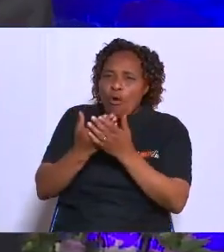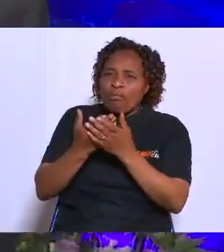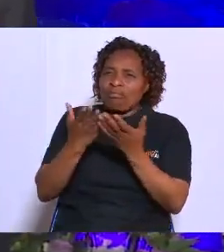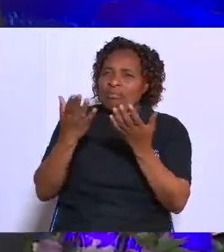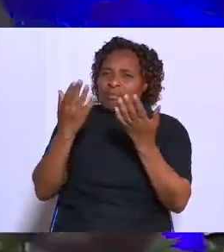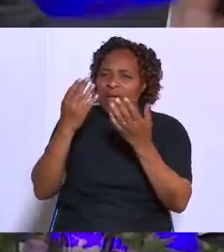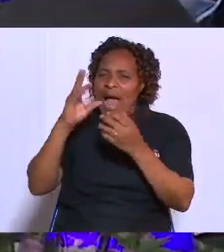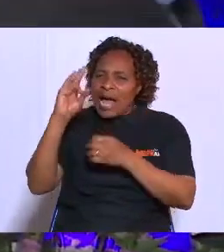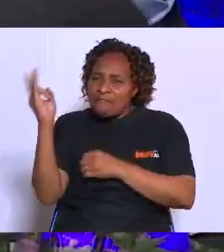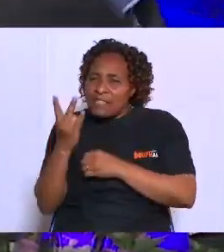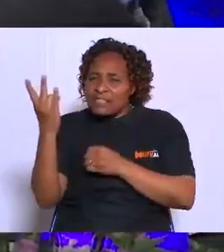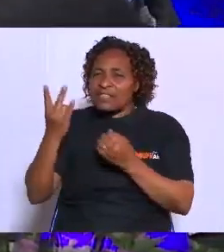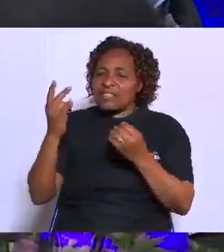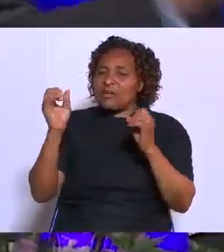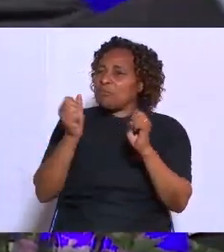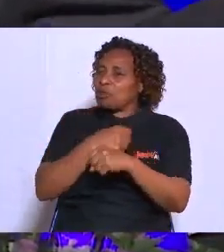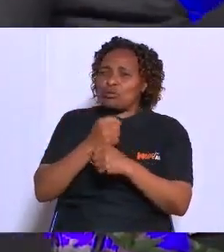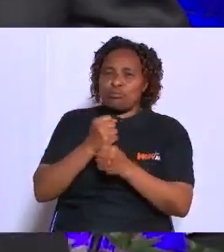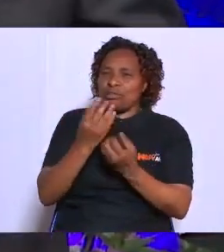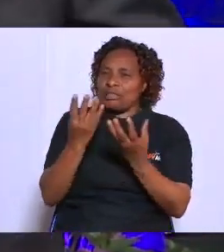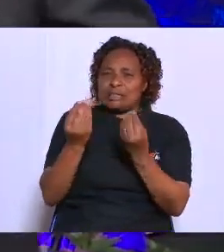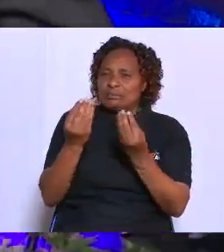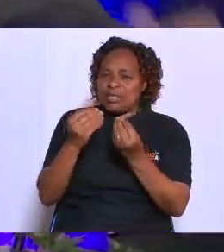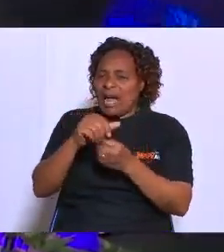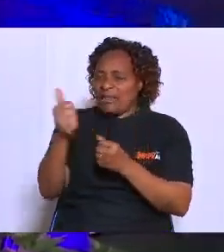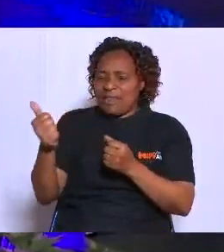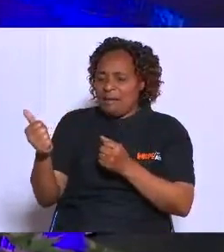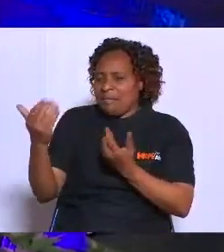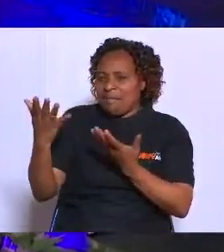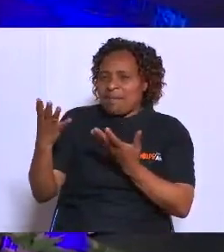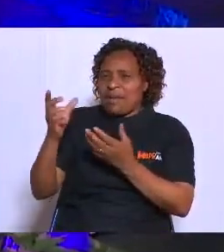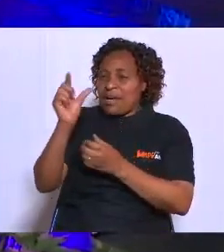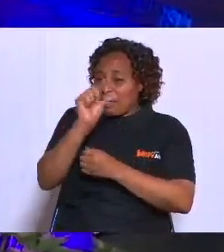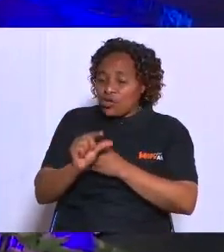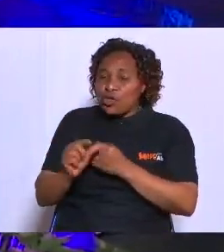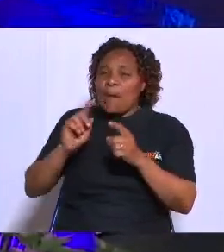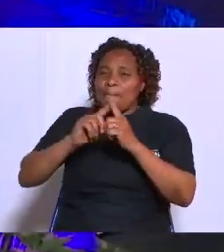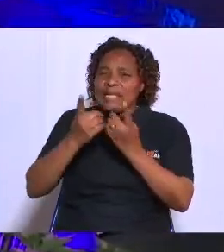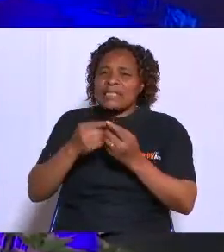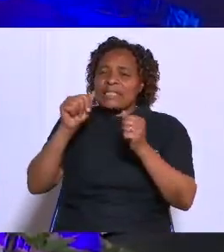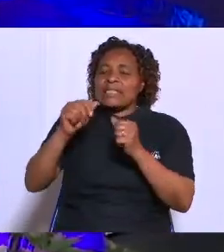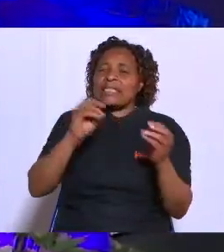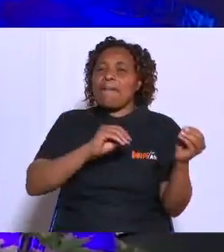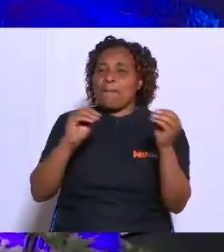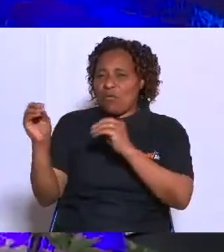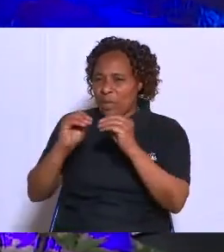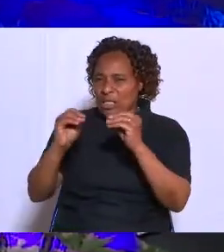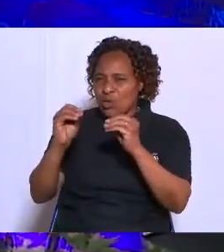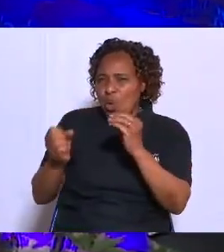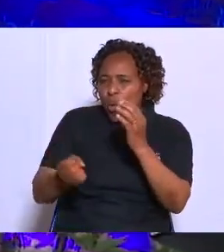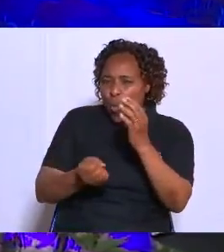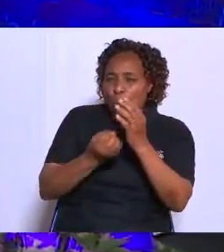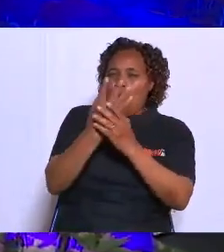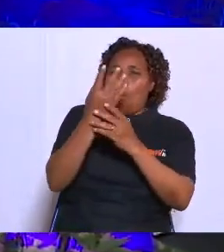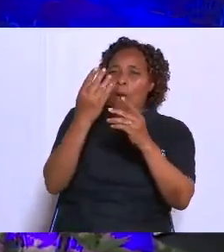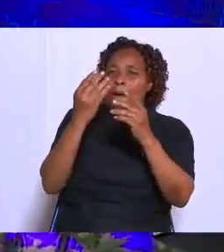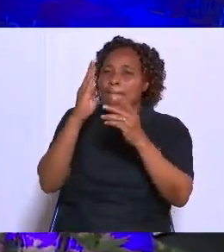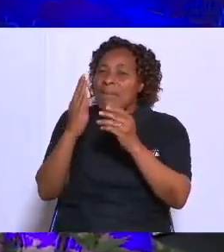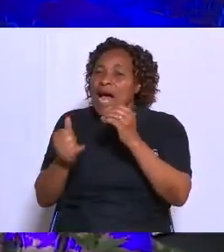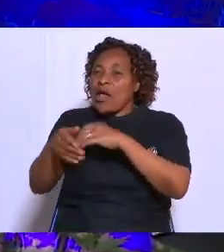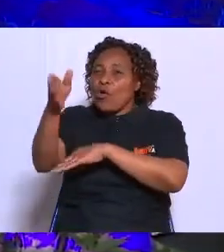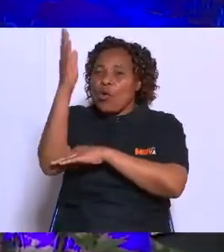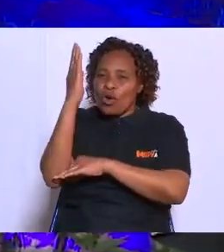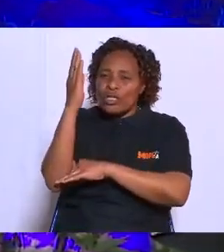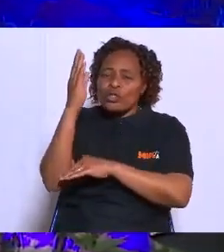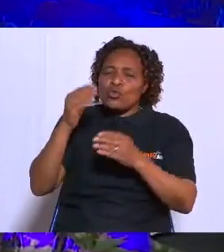Adventists are not simply another denomination they are Divine movement raised up by God to lead